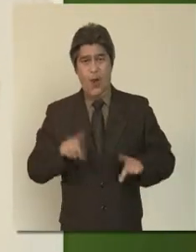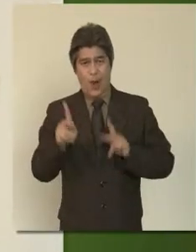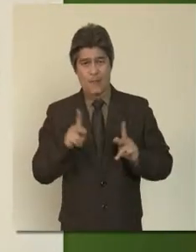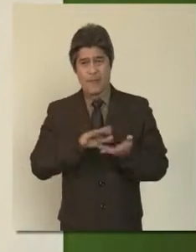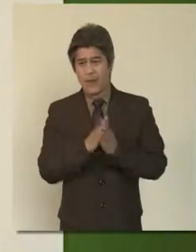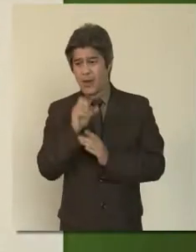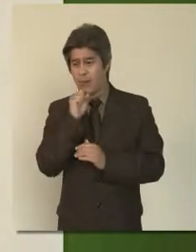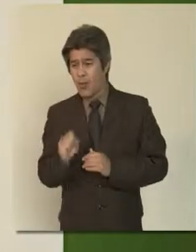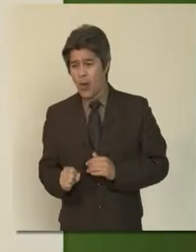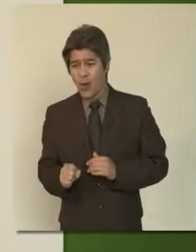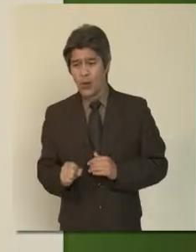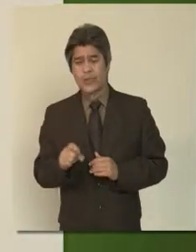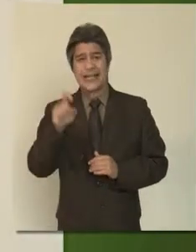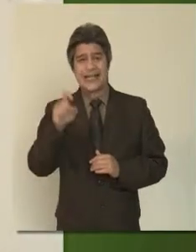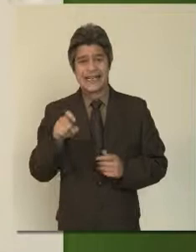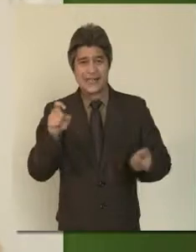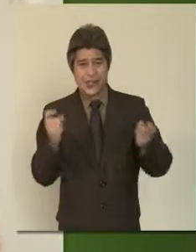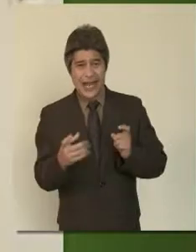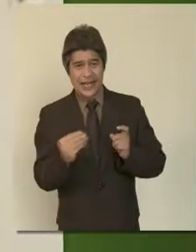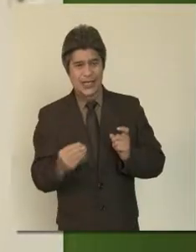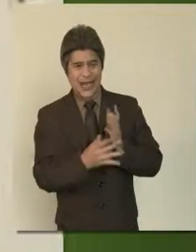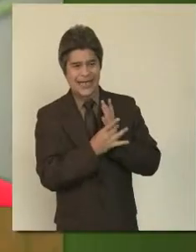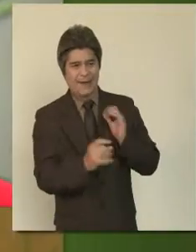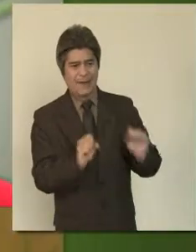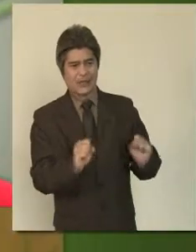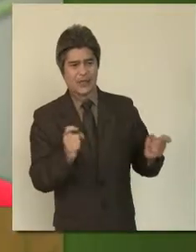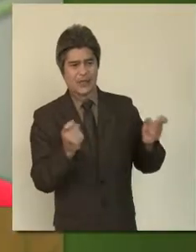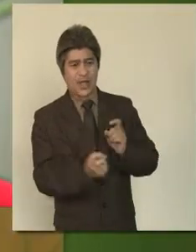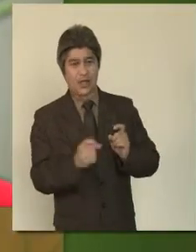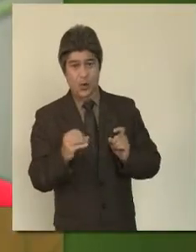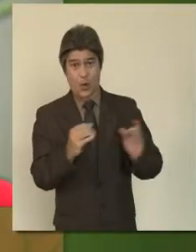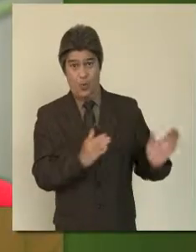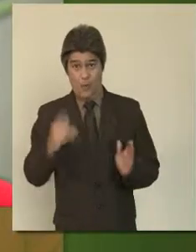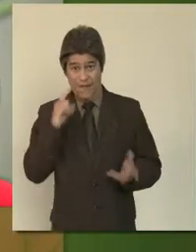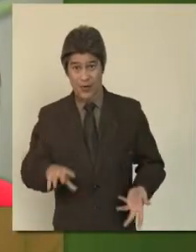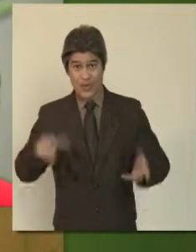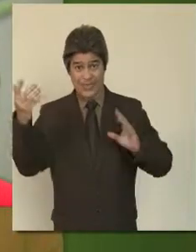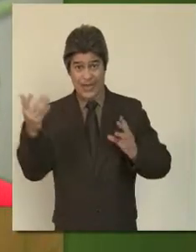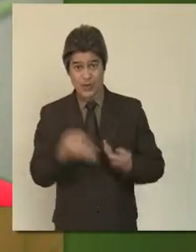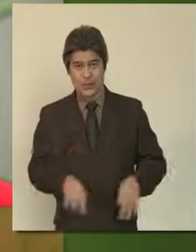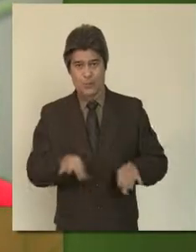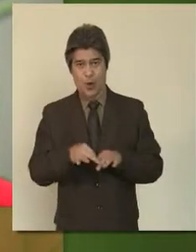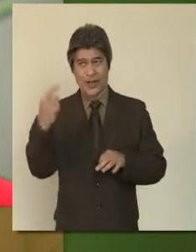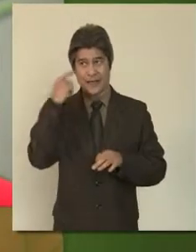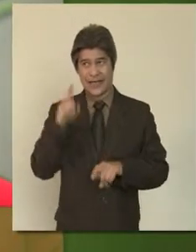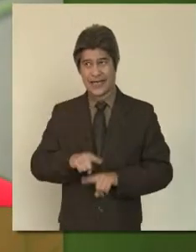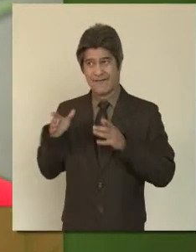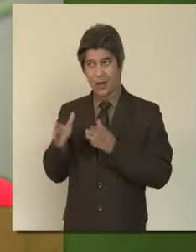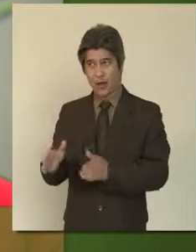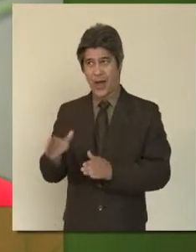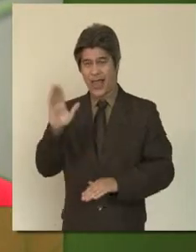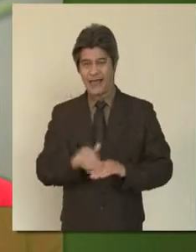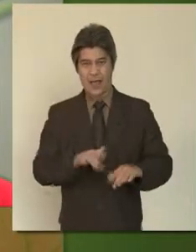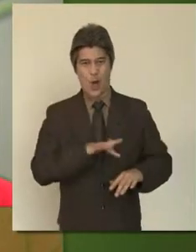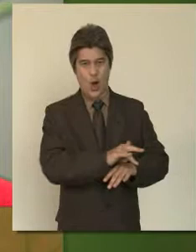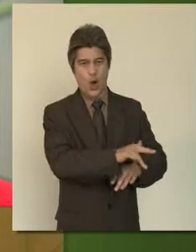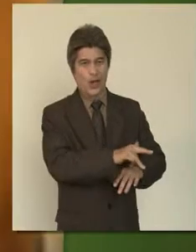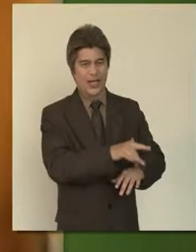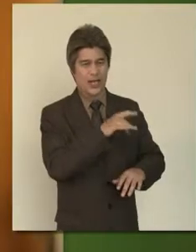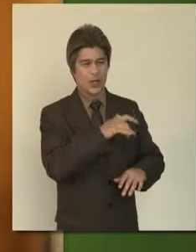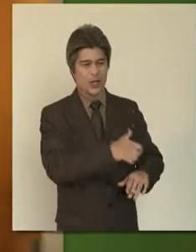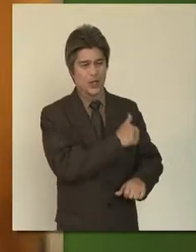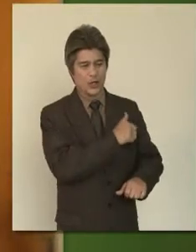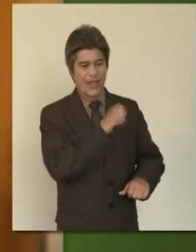As people age, their needs change and their capabilities change. So in preparing for a disaster, it's important to think differently than you might have at earlier